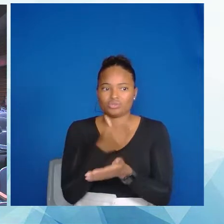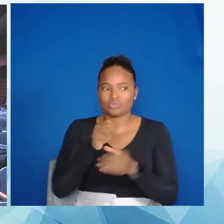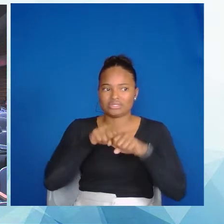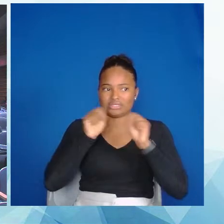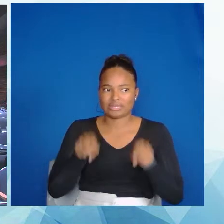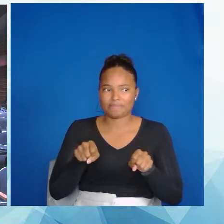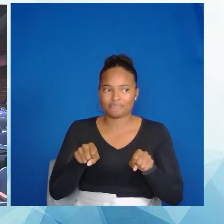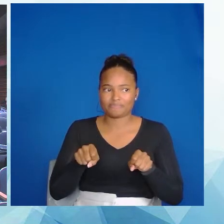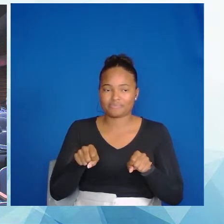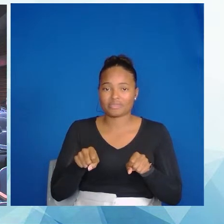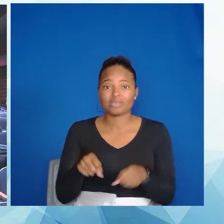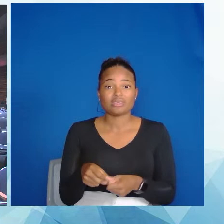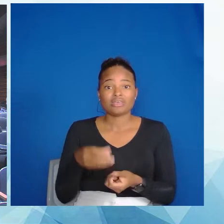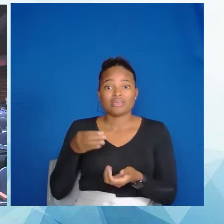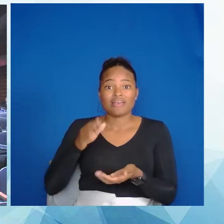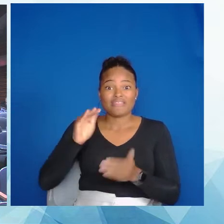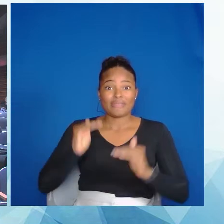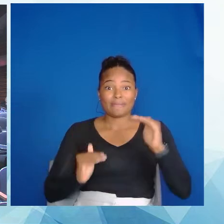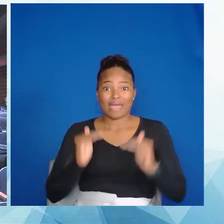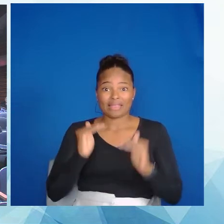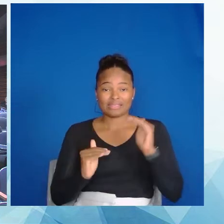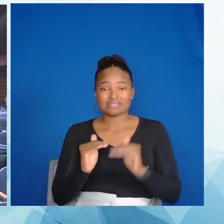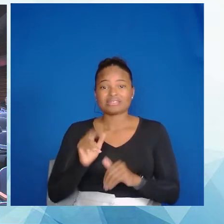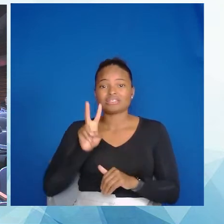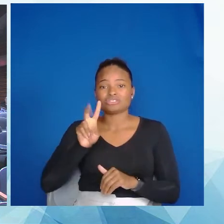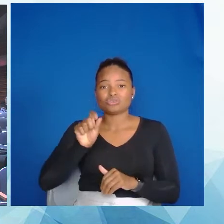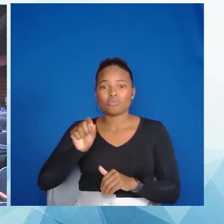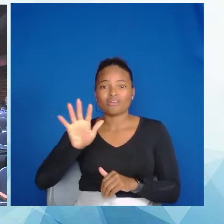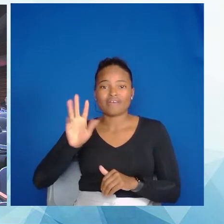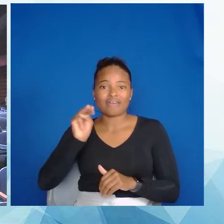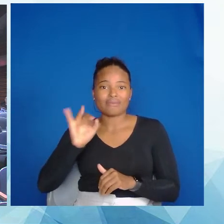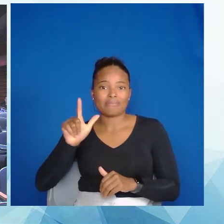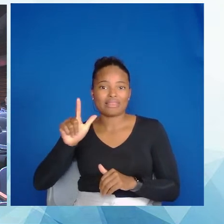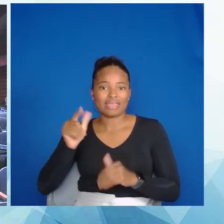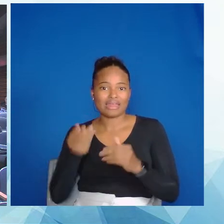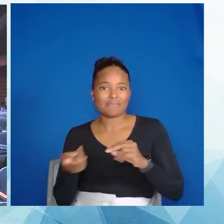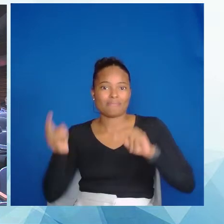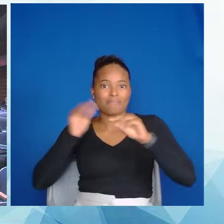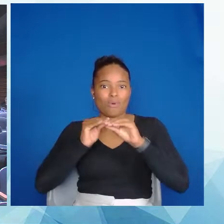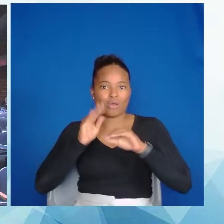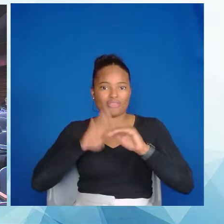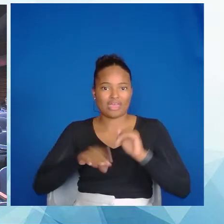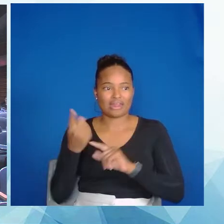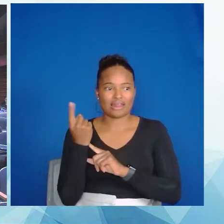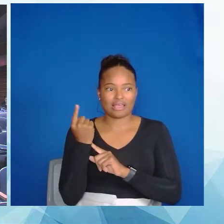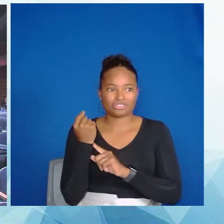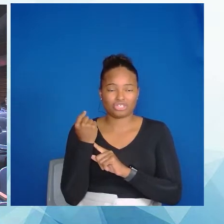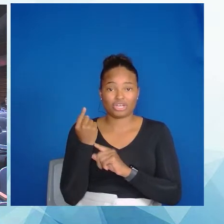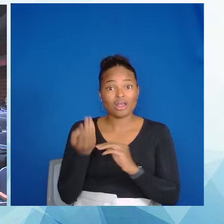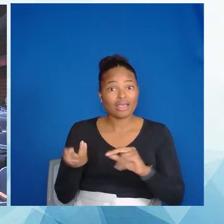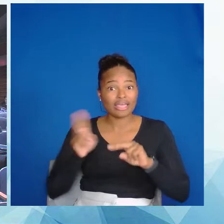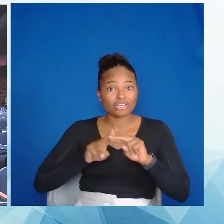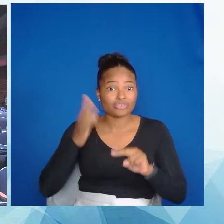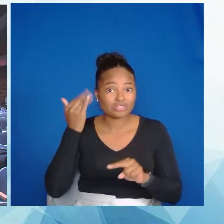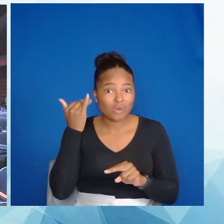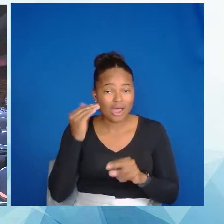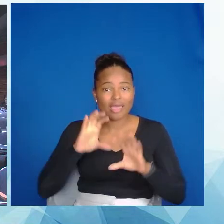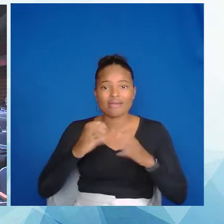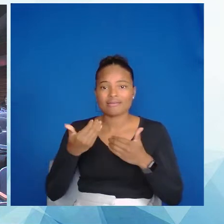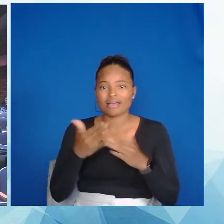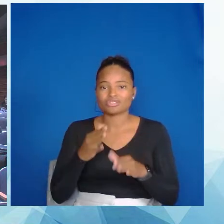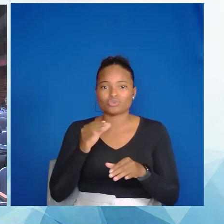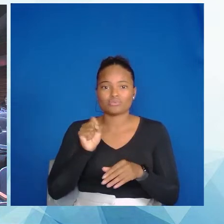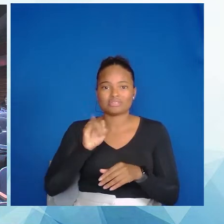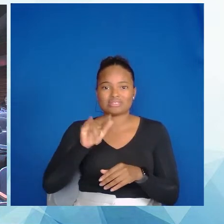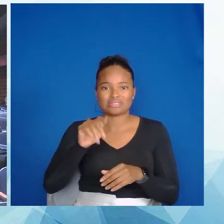is $2.5 million higher than it was at this time last year. The main increases are the classroom site fund of